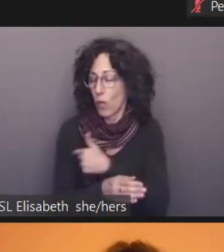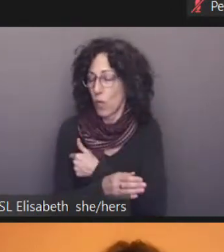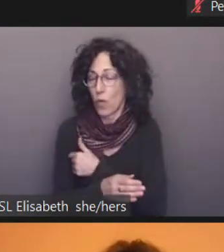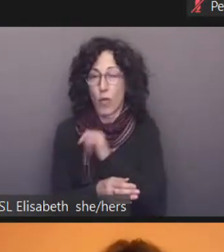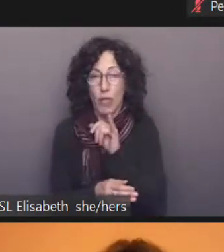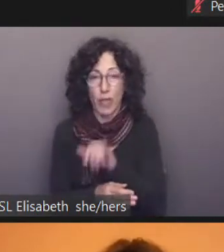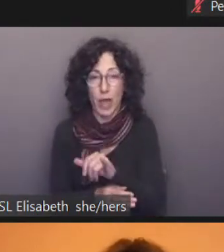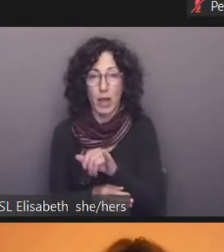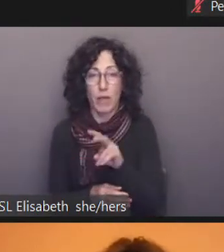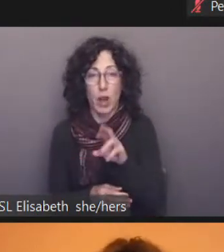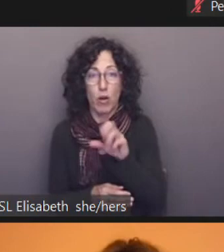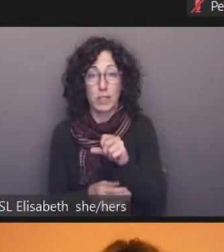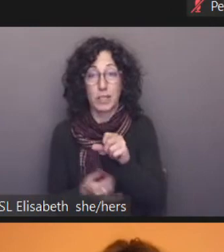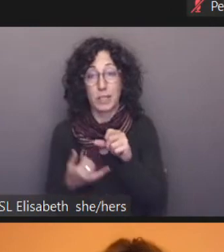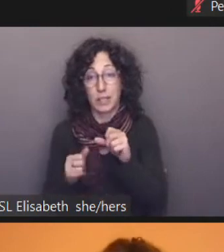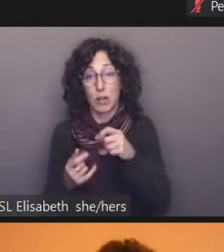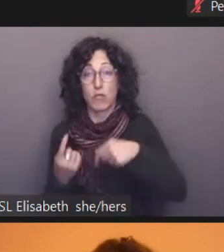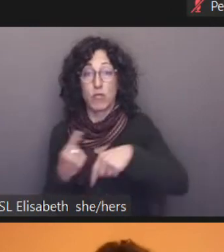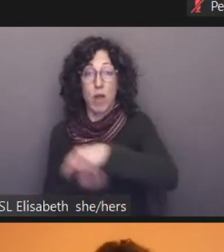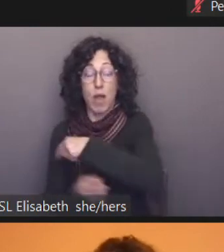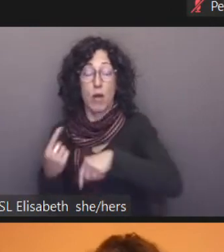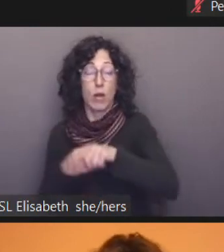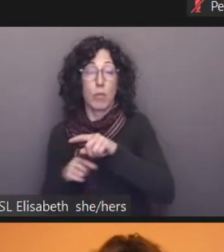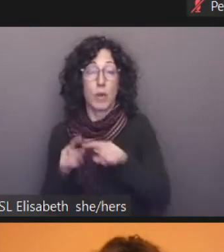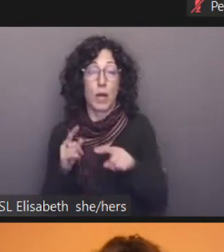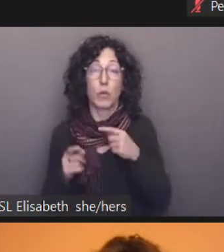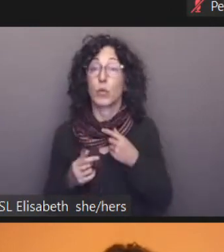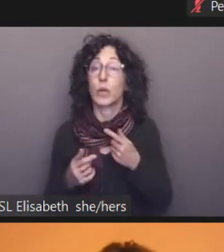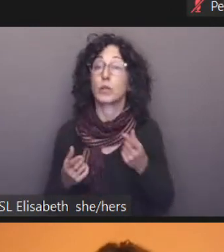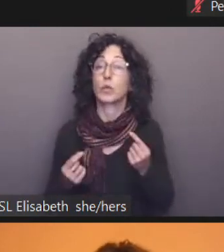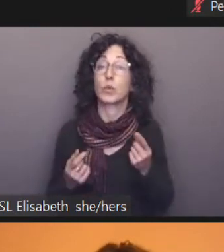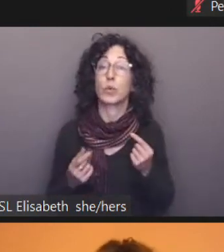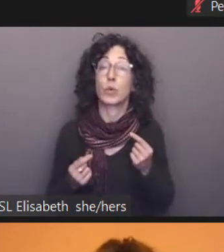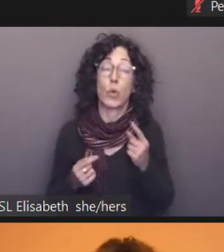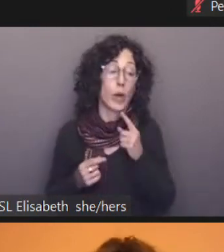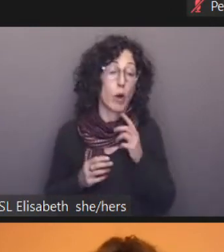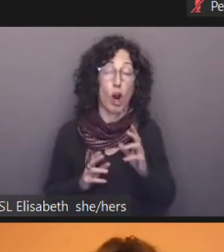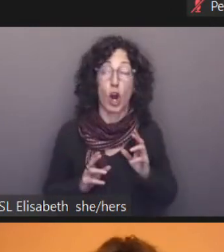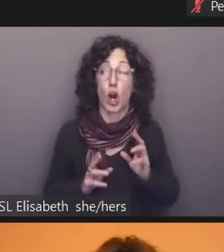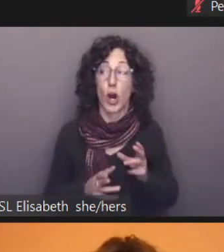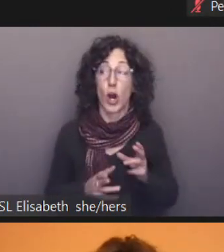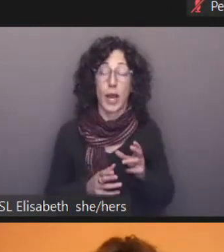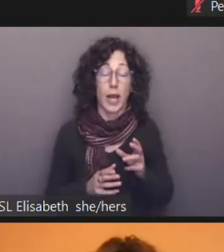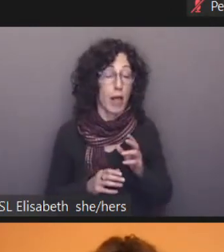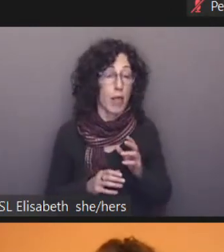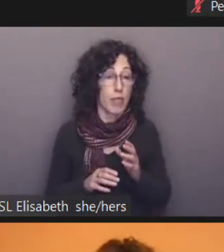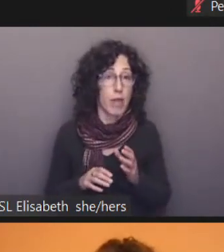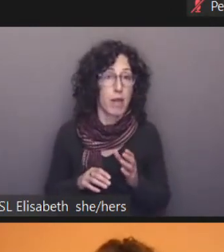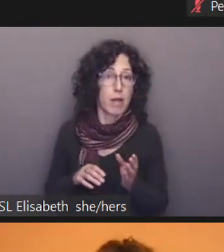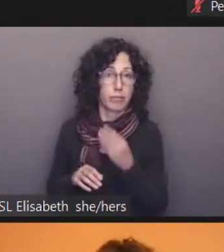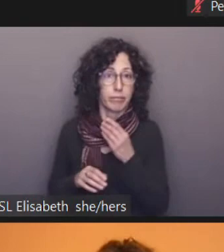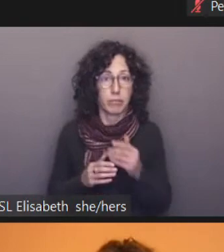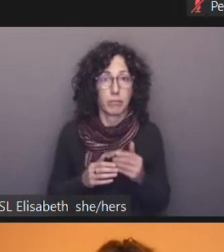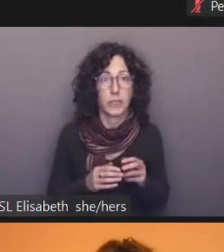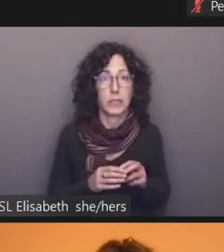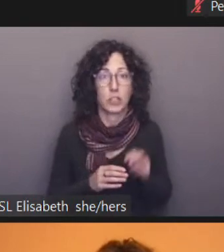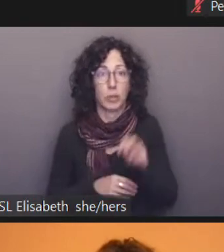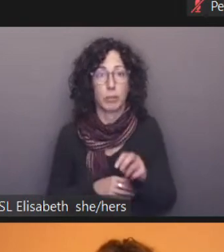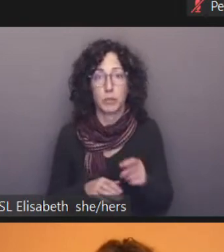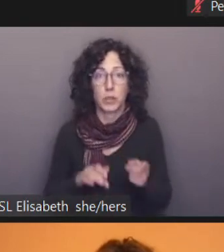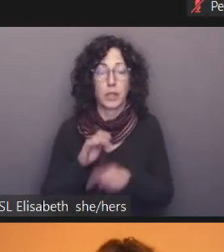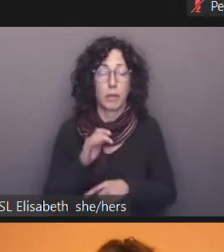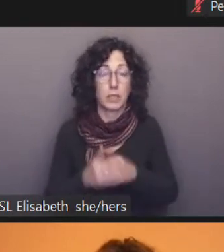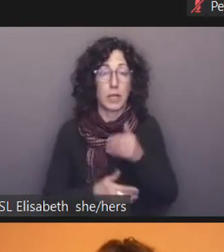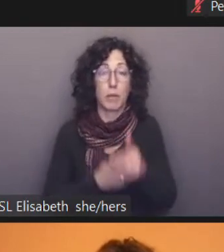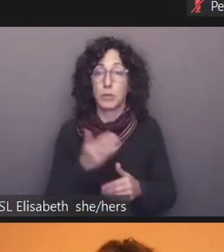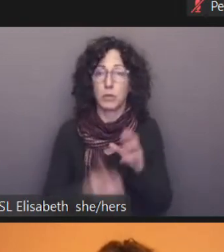is around. But it is not because corners are cut on safety. It is because the